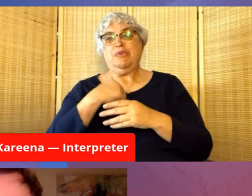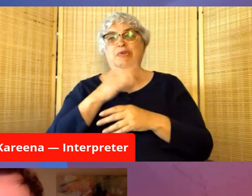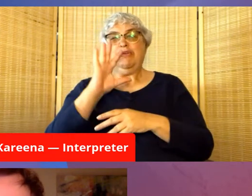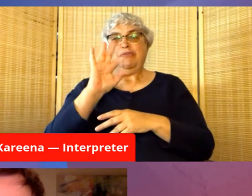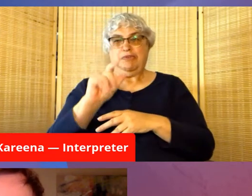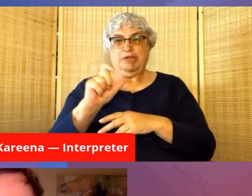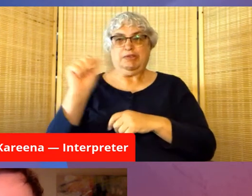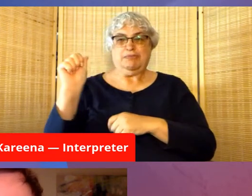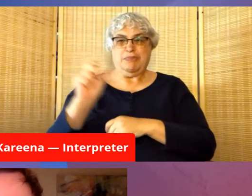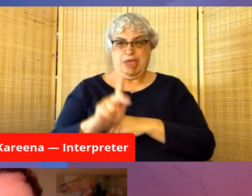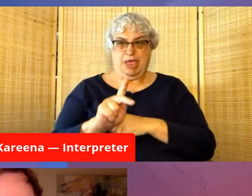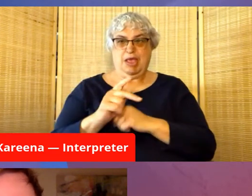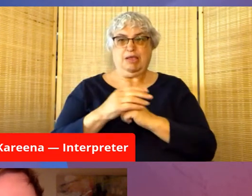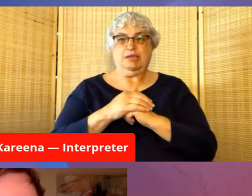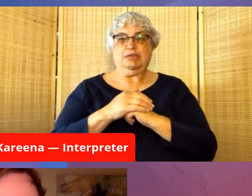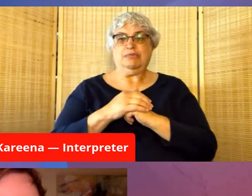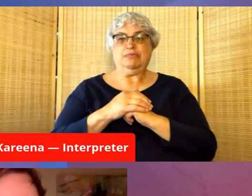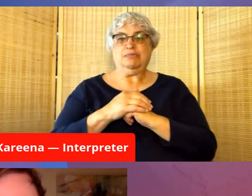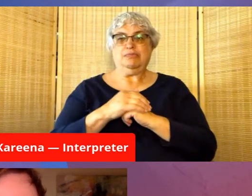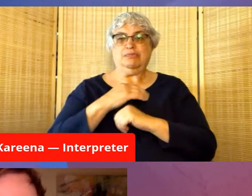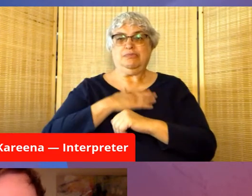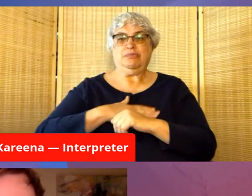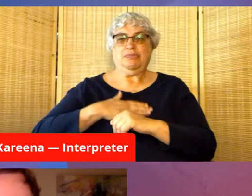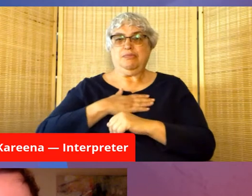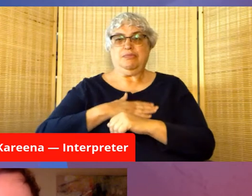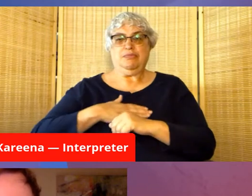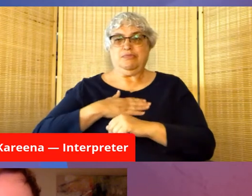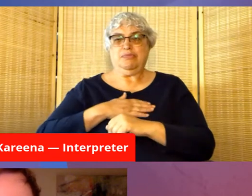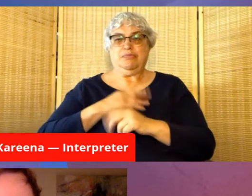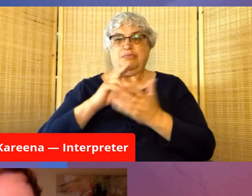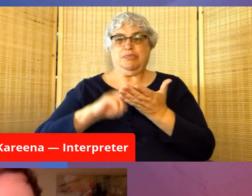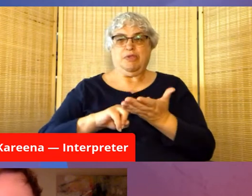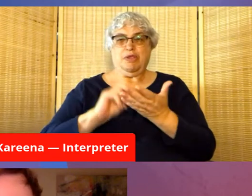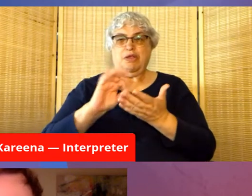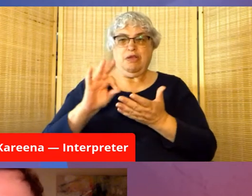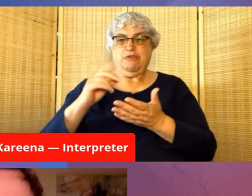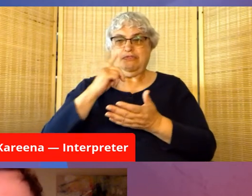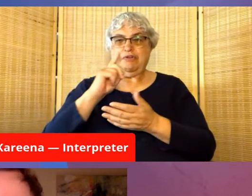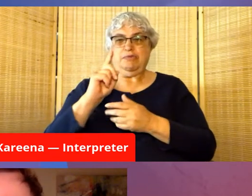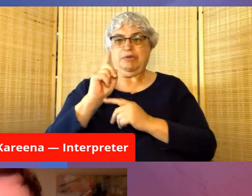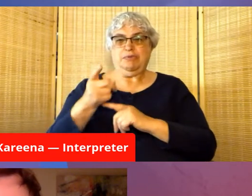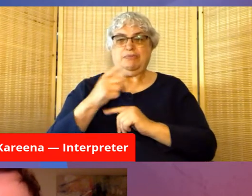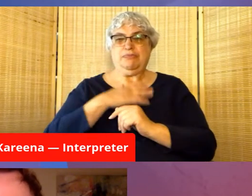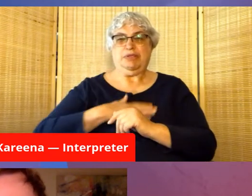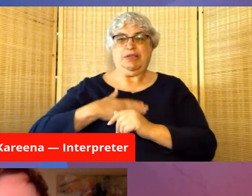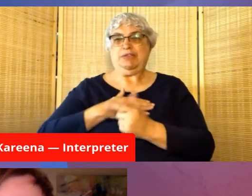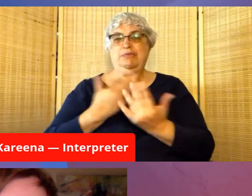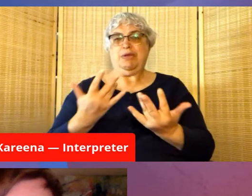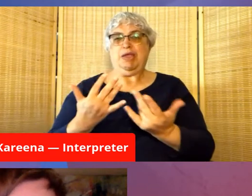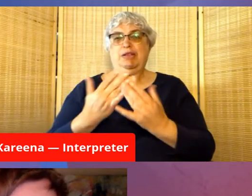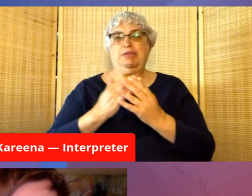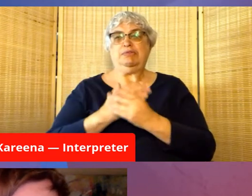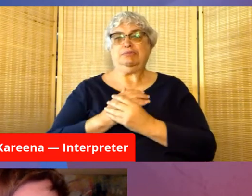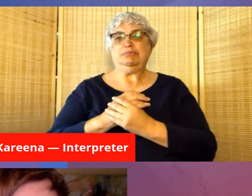and we'll be back. And please, if we sign off for a minute, please just be patient. We'll be right